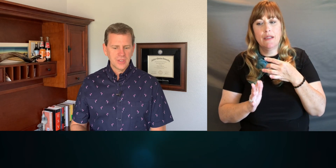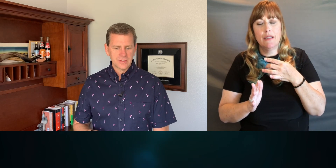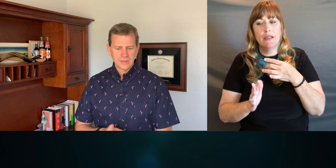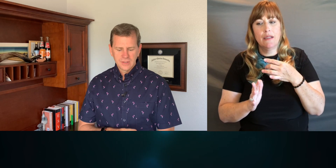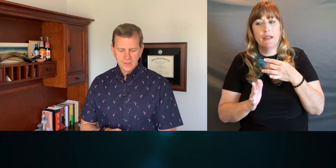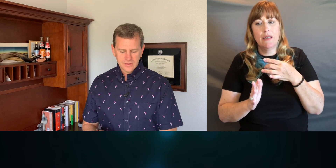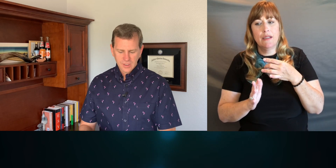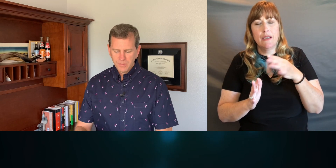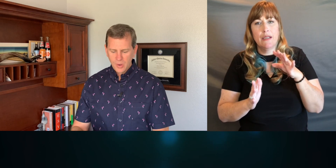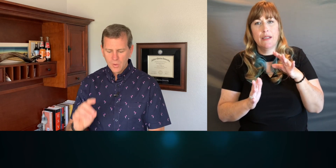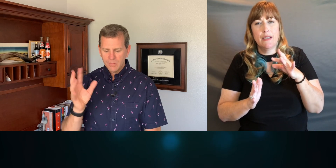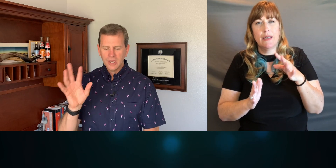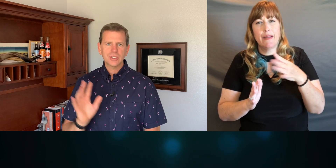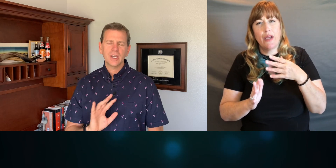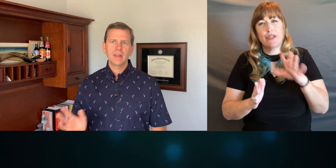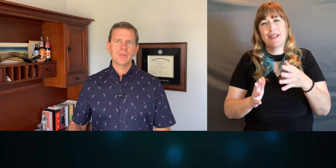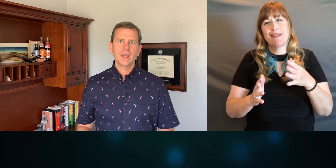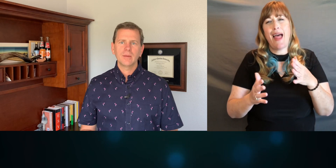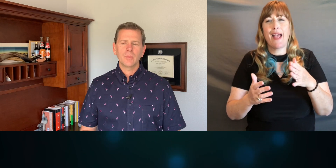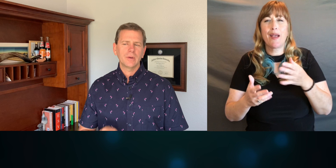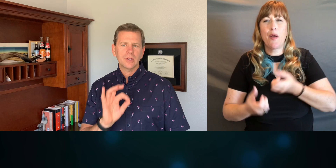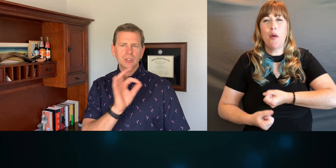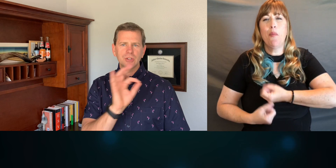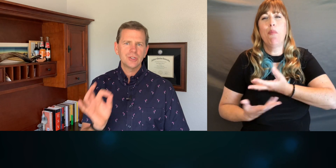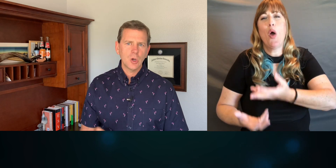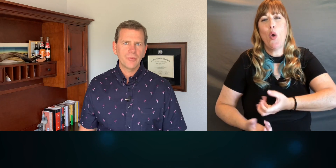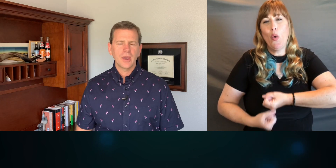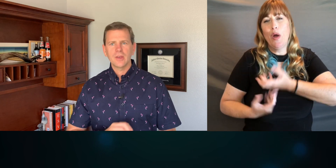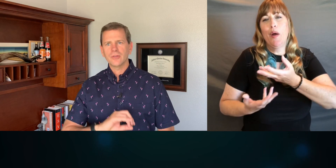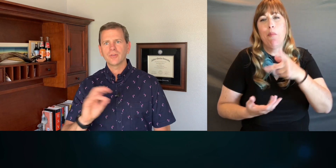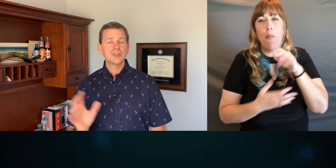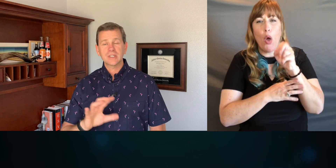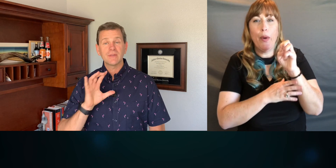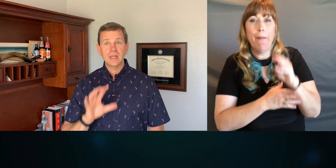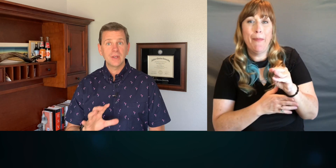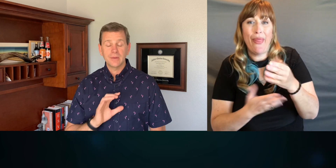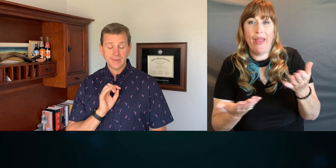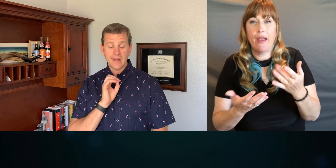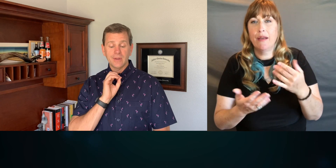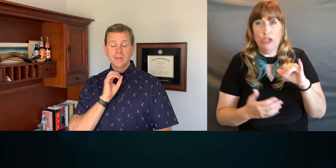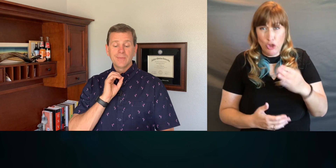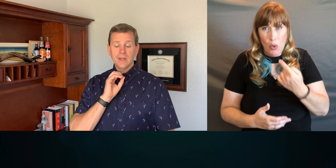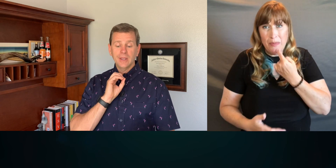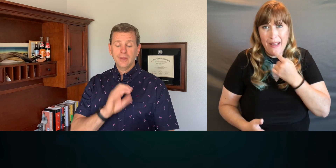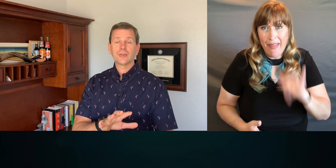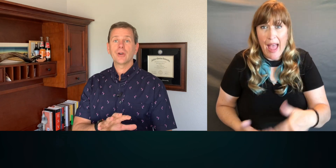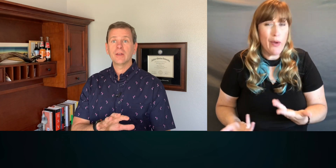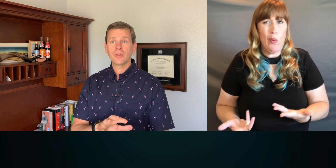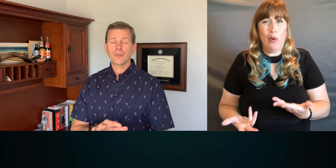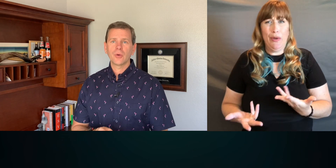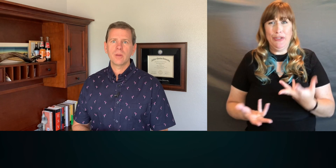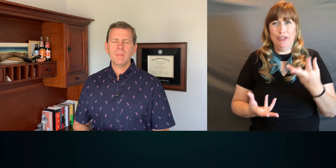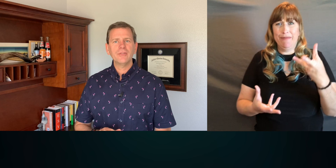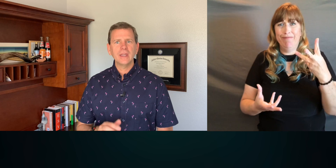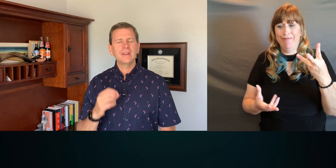essentially this poem-ish kind of thing. We're not sure, did Job say this, or is this just kind of an insert into